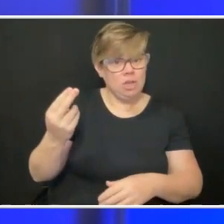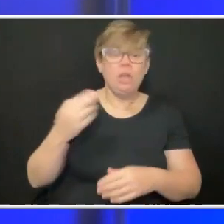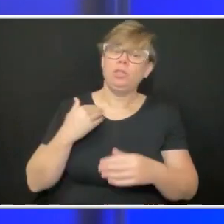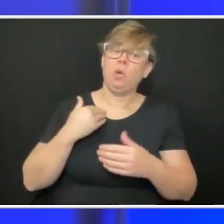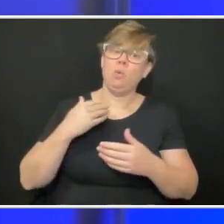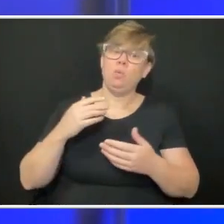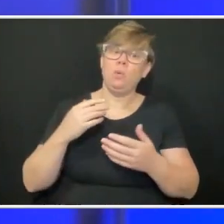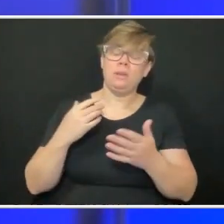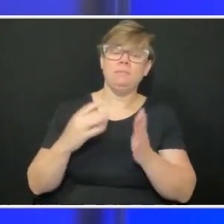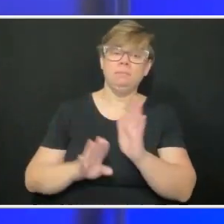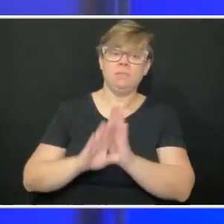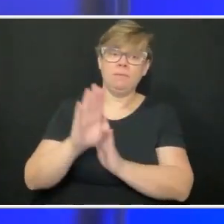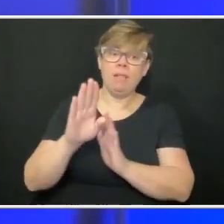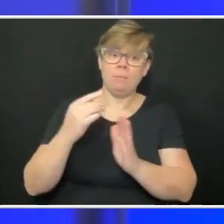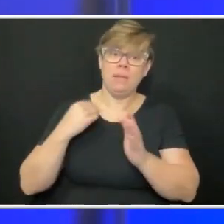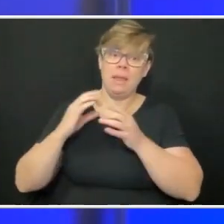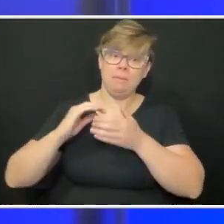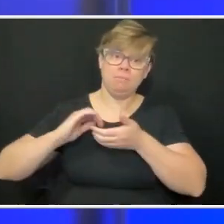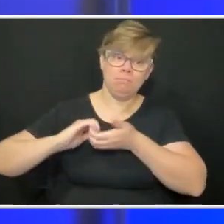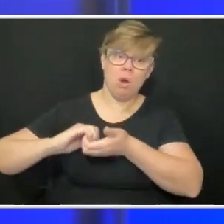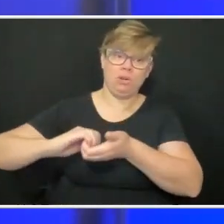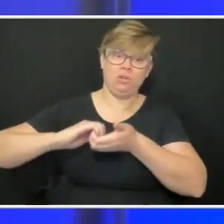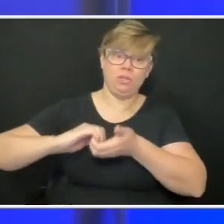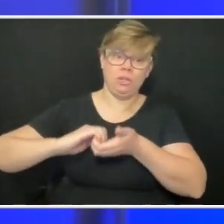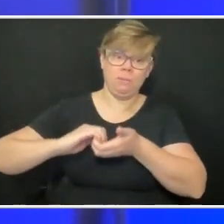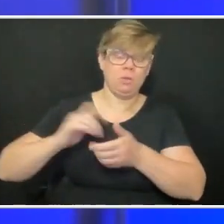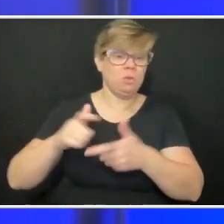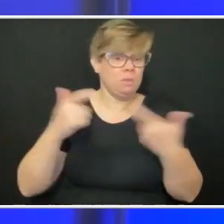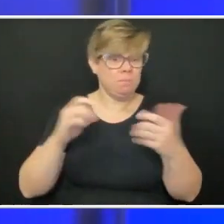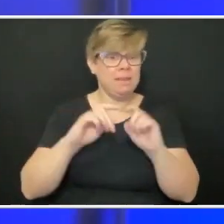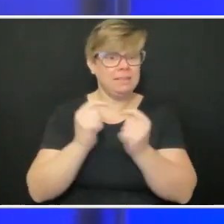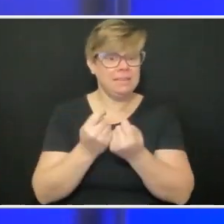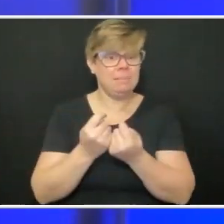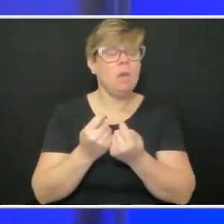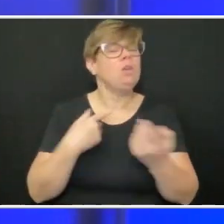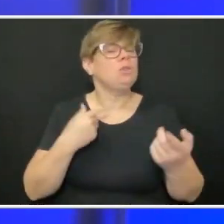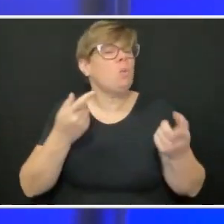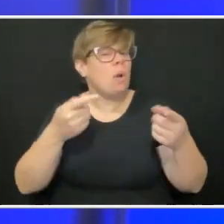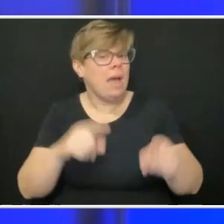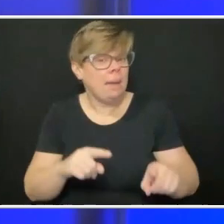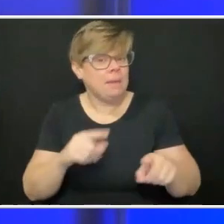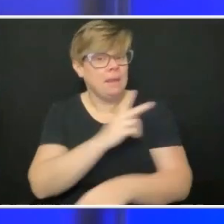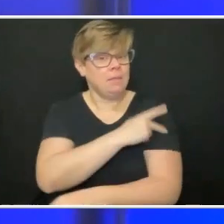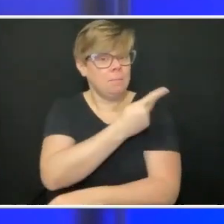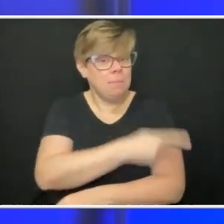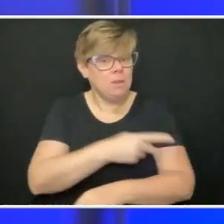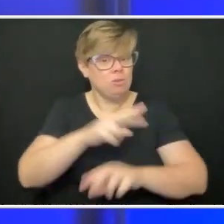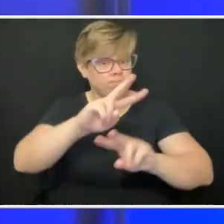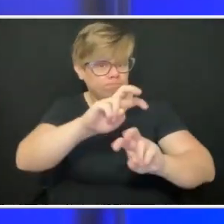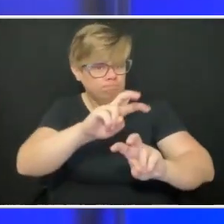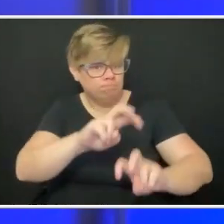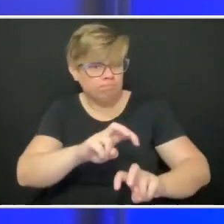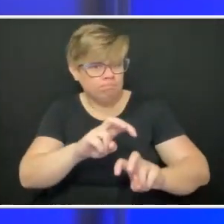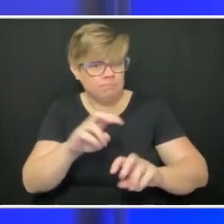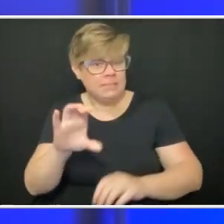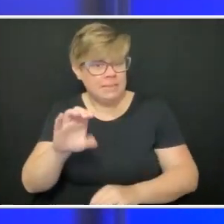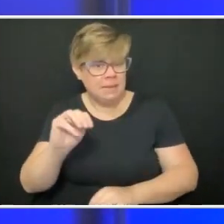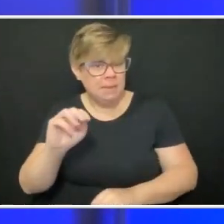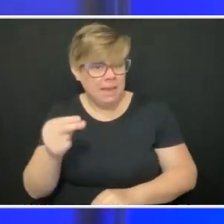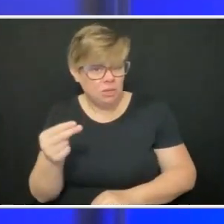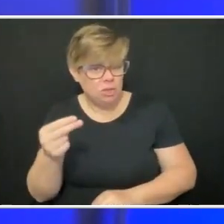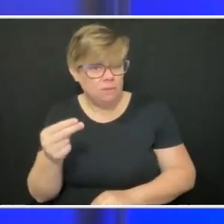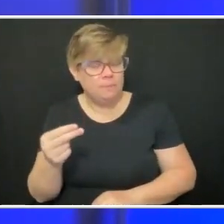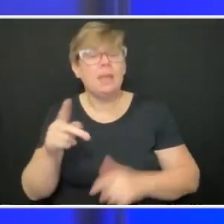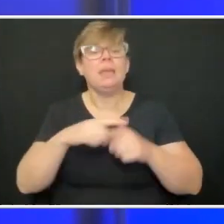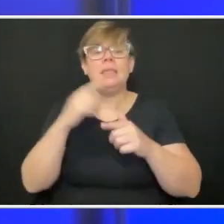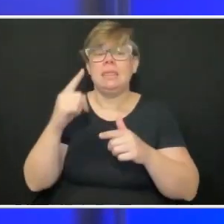takes a huge team to kind of get there. Usually what happens is the patient's being evaluated at Children's Mercy, and then